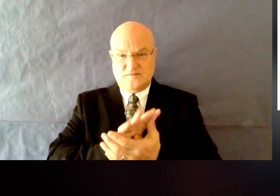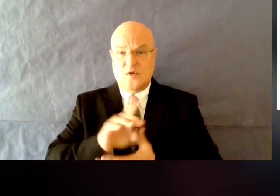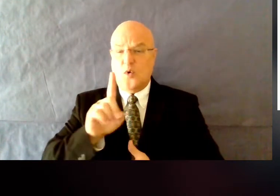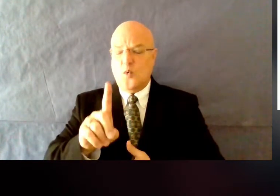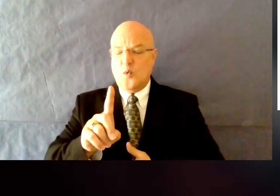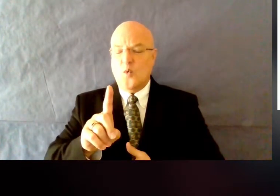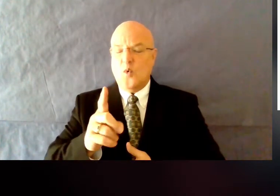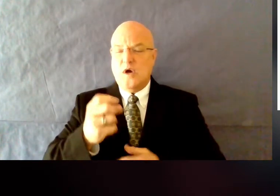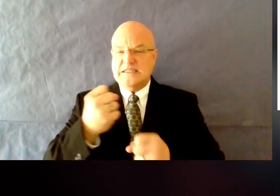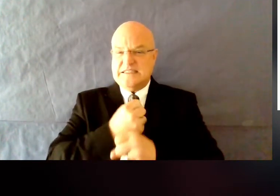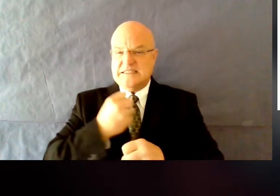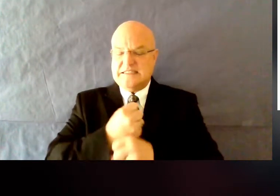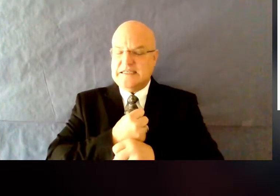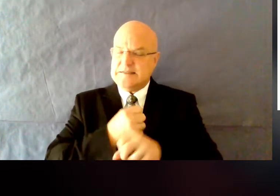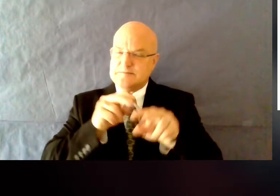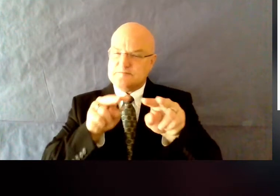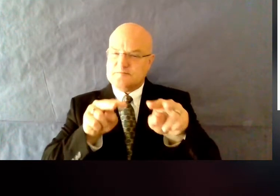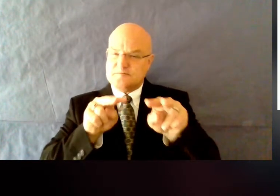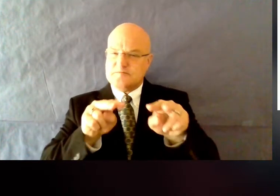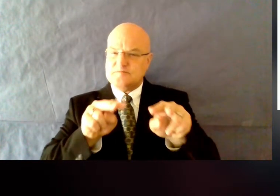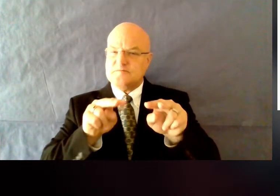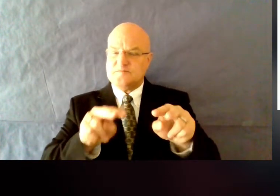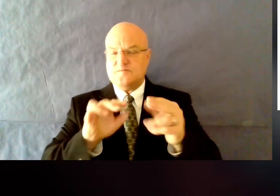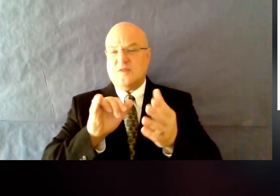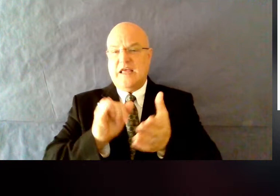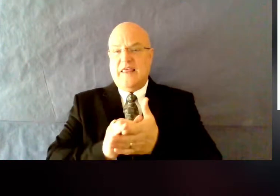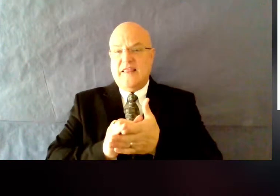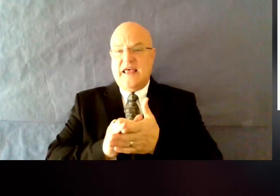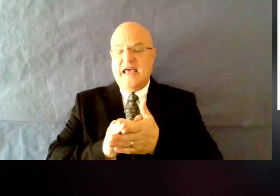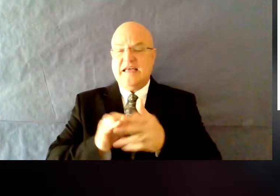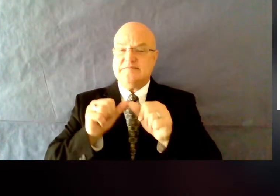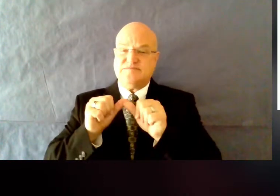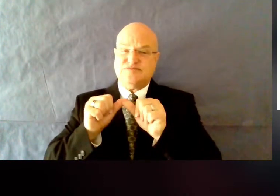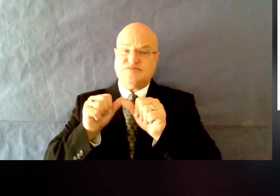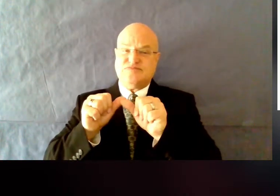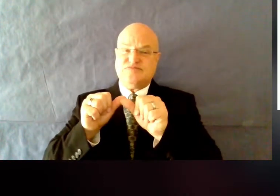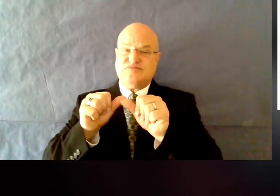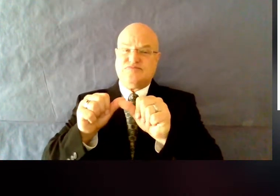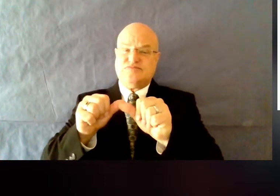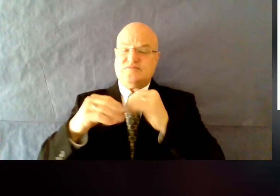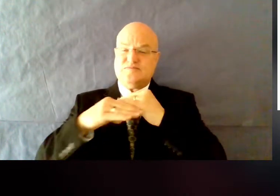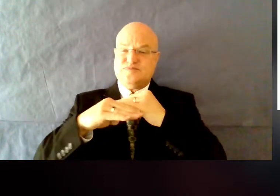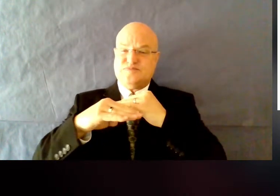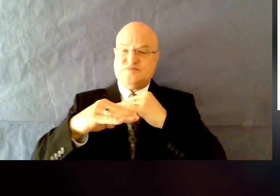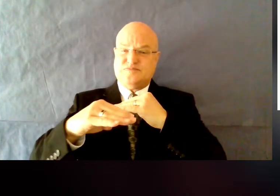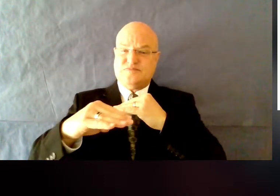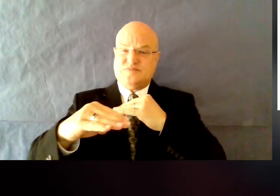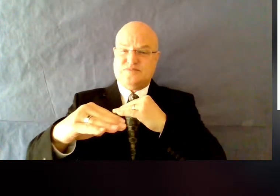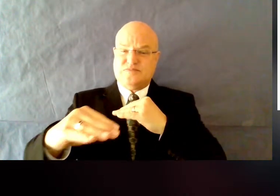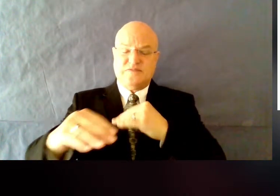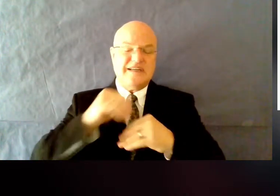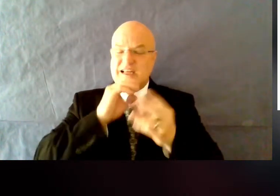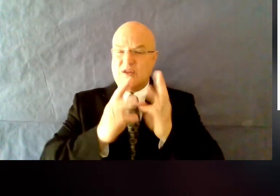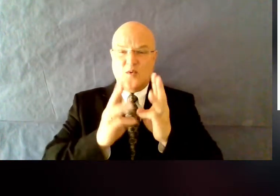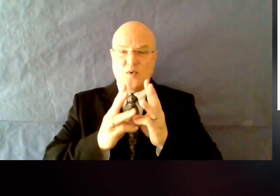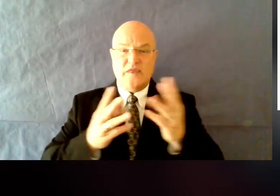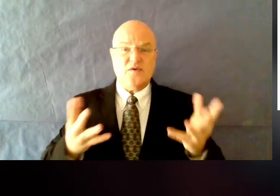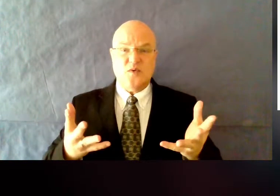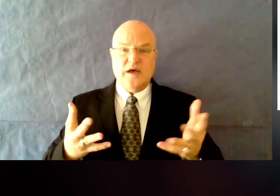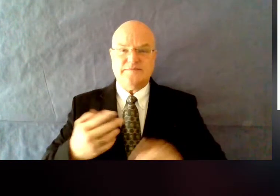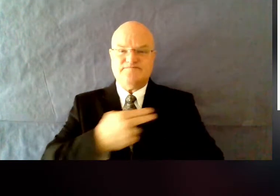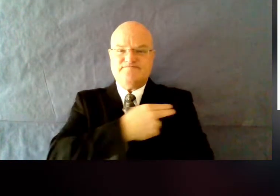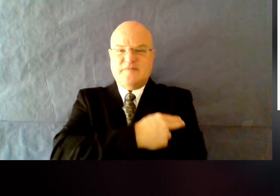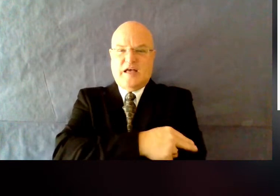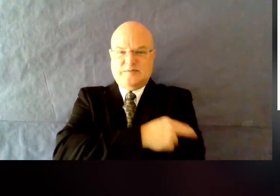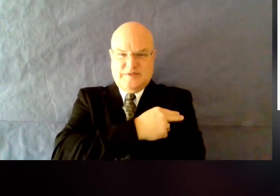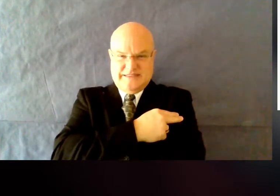that you can continue to measure that is more constant, that is not as dependent upon the weather, and that is the